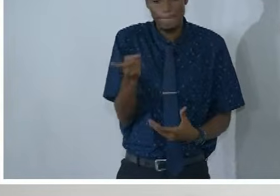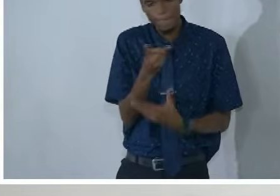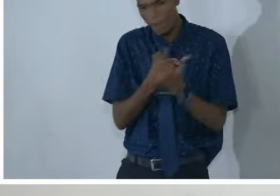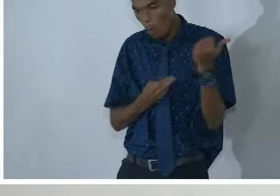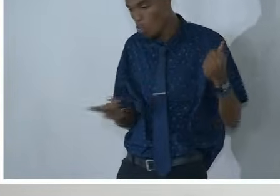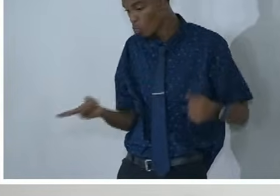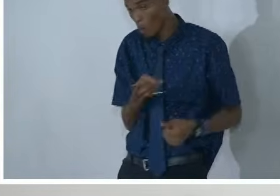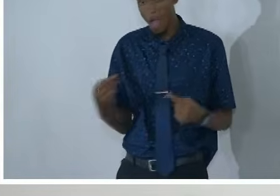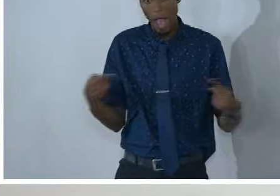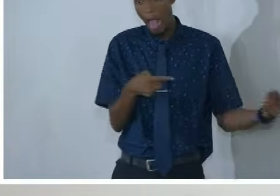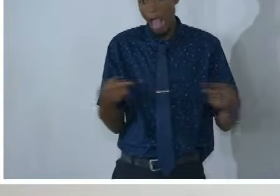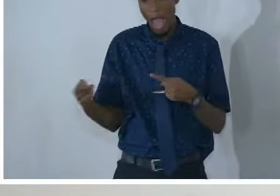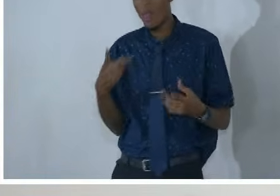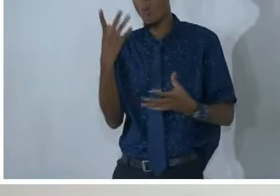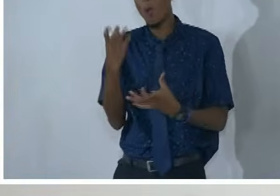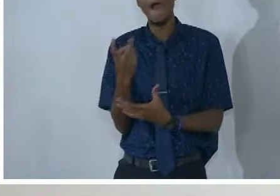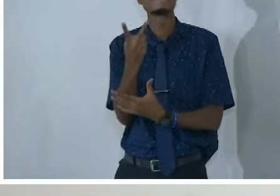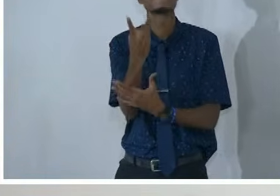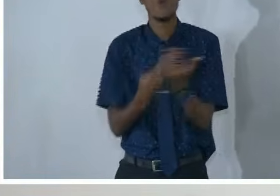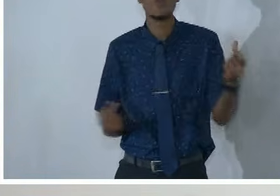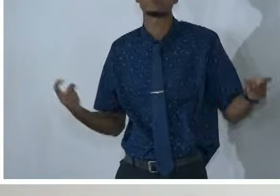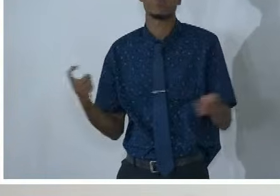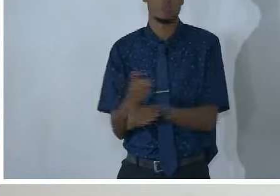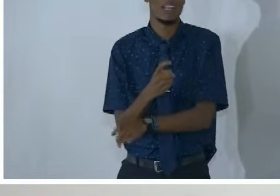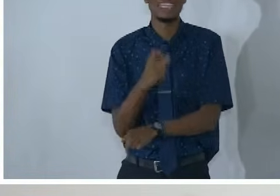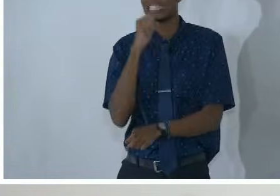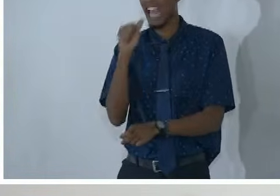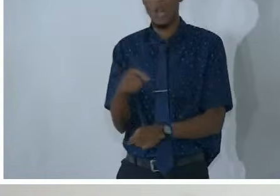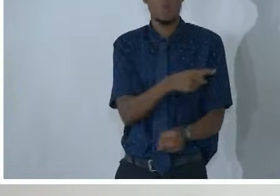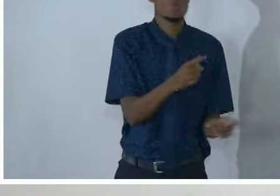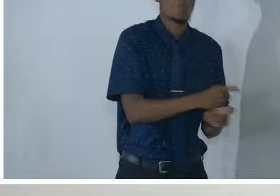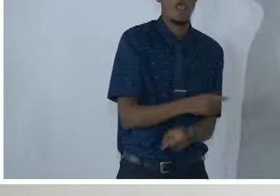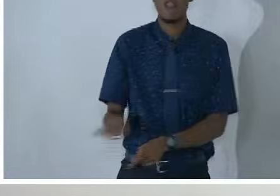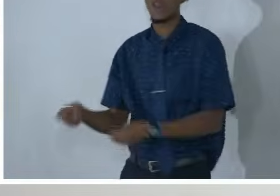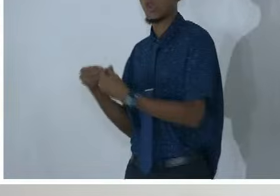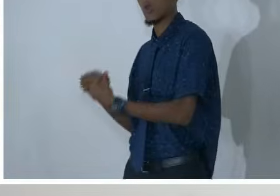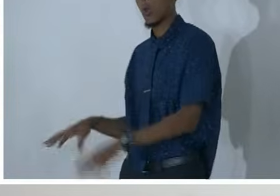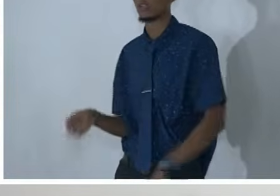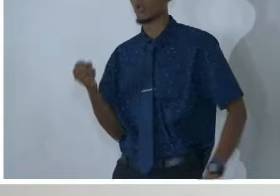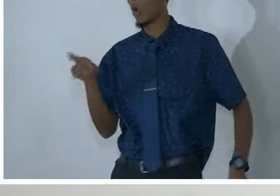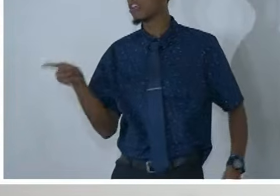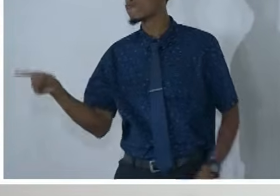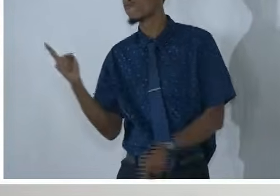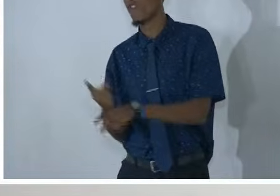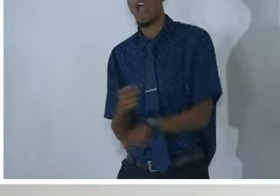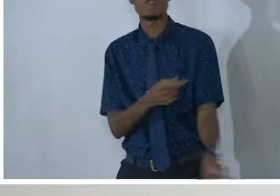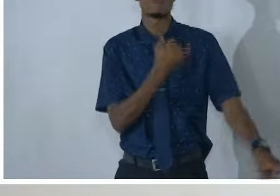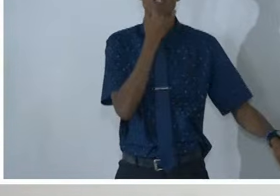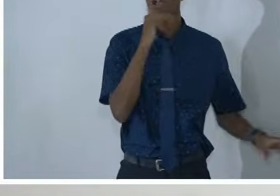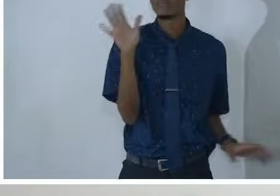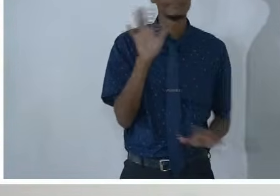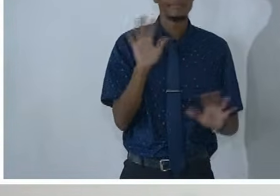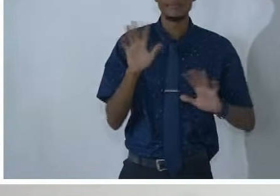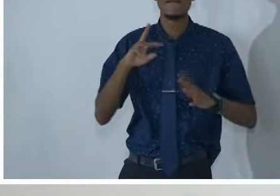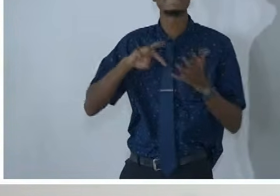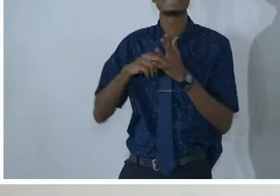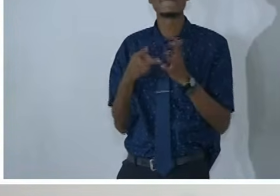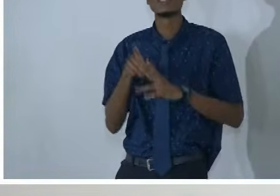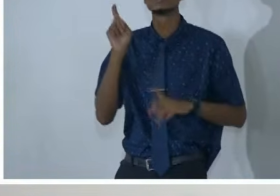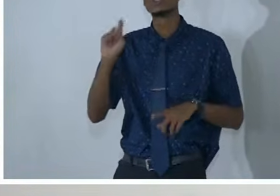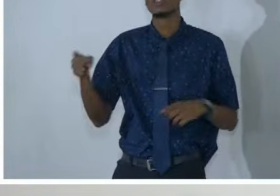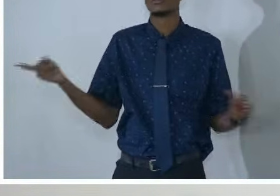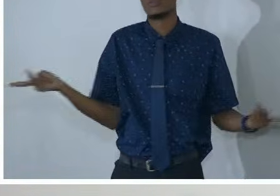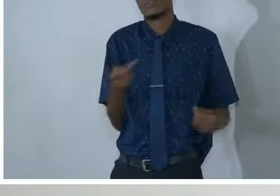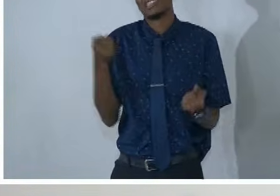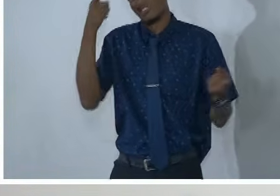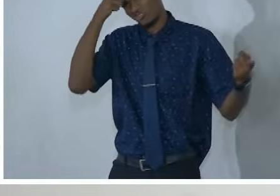The idea is that the parties can talk out the issues and come to a settlement that is satisfactory to